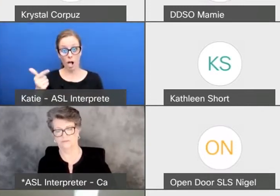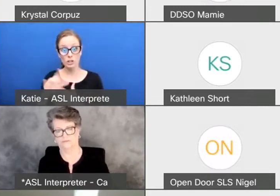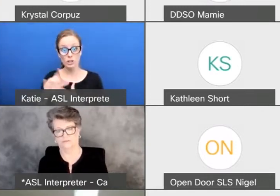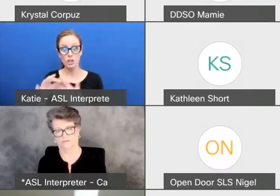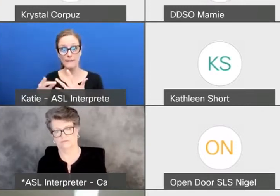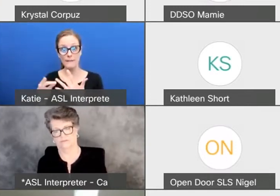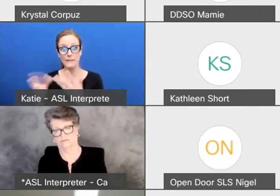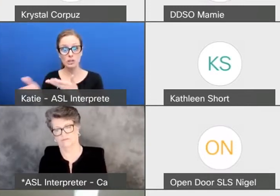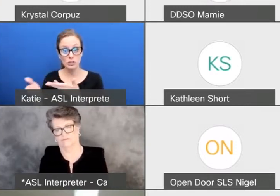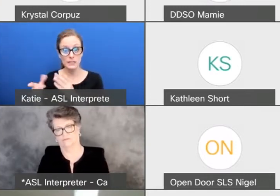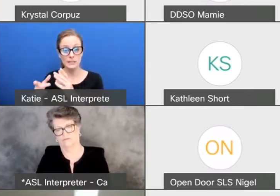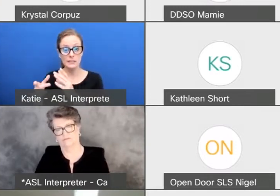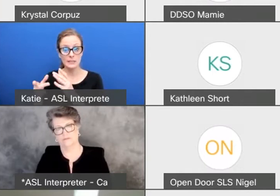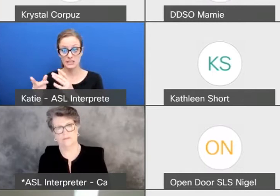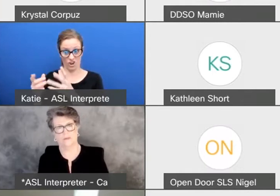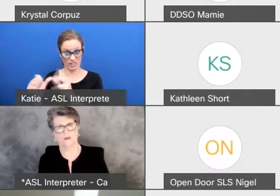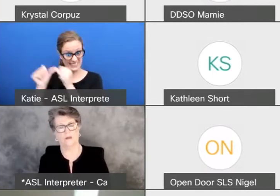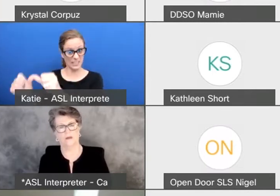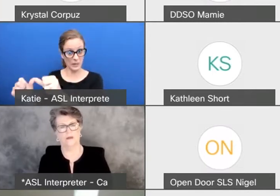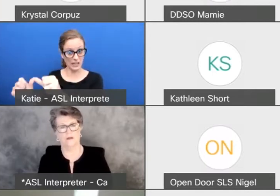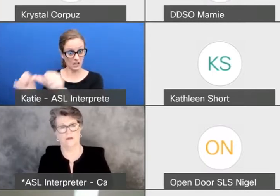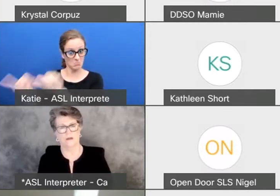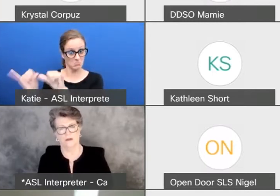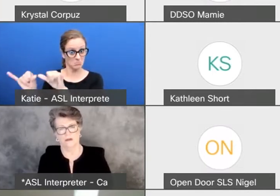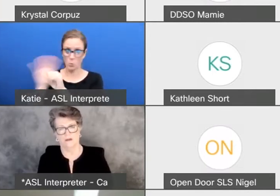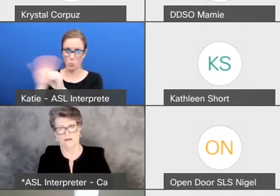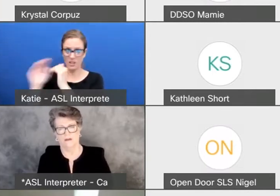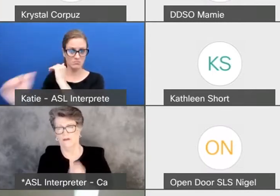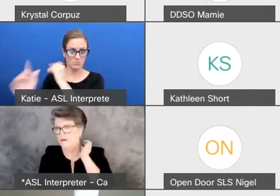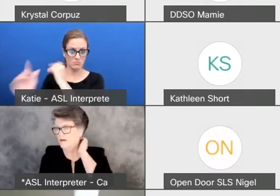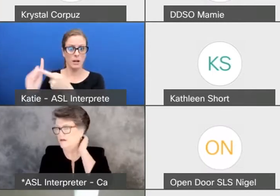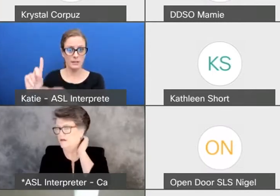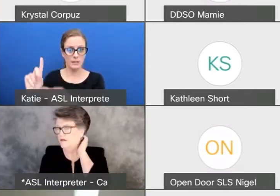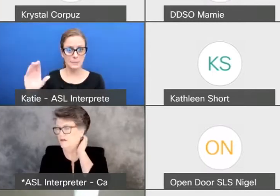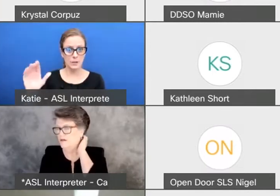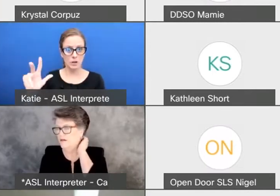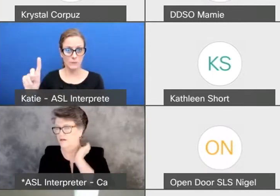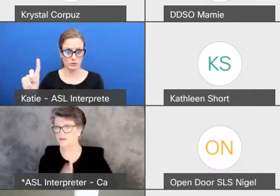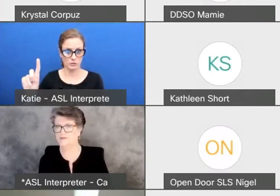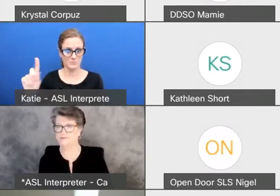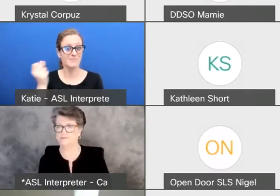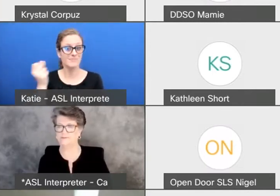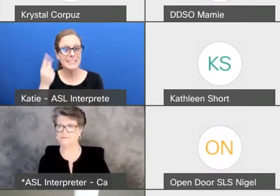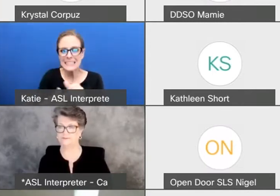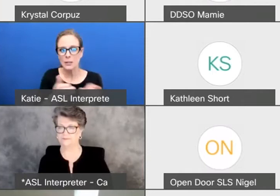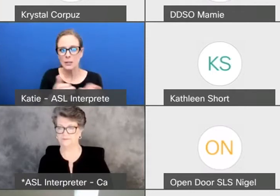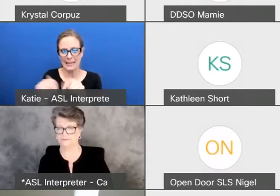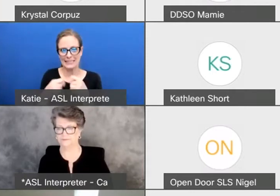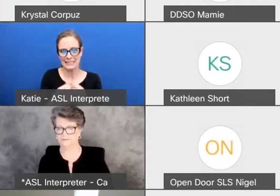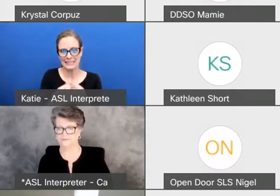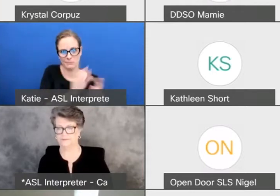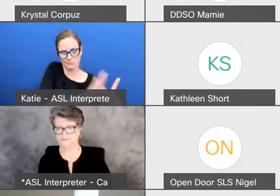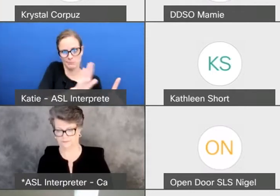are, then, you know, we'll continue it through December 31st. However, each planning team then will make that